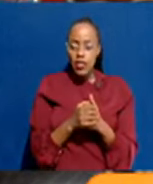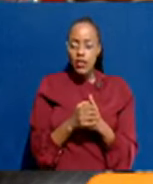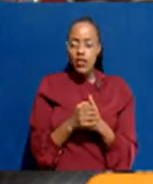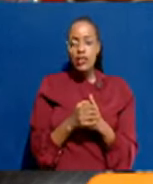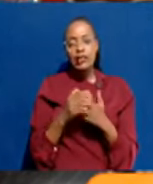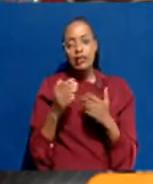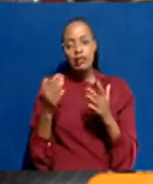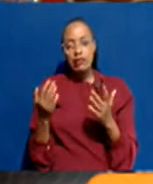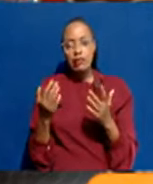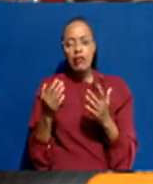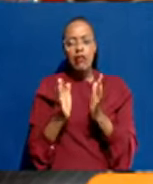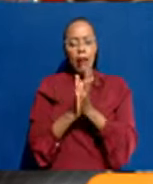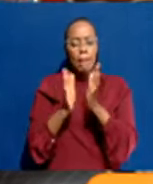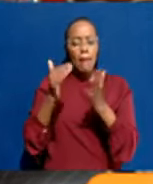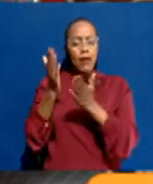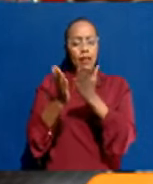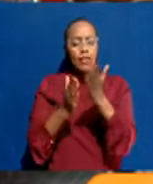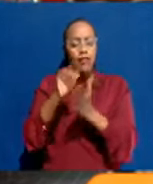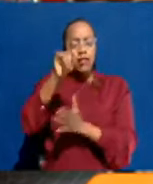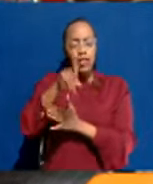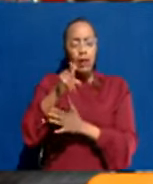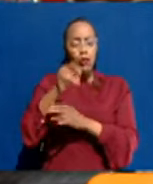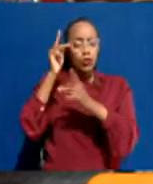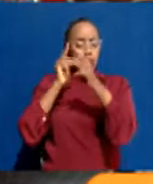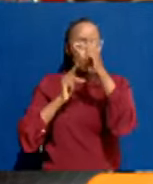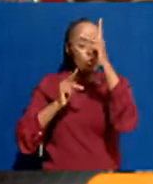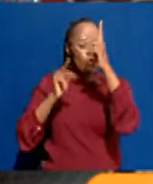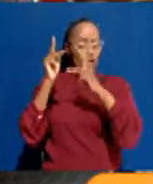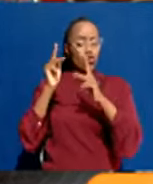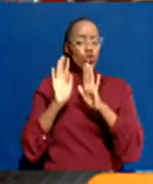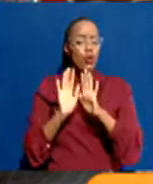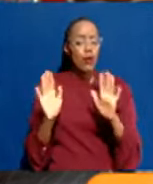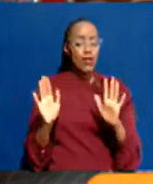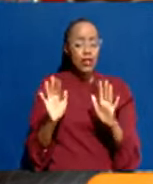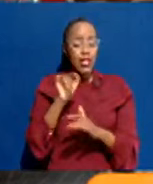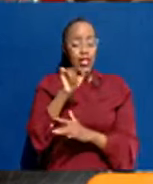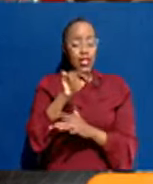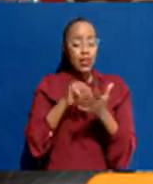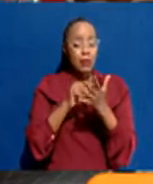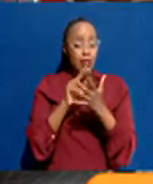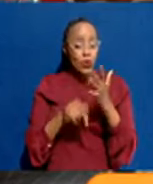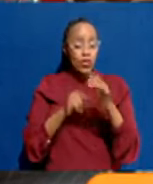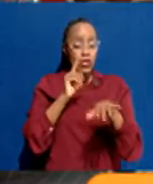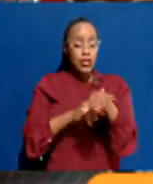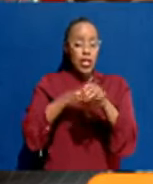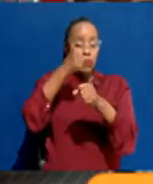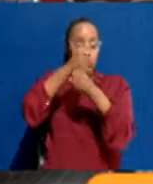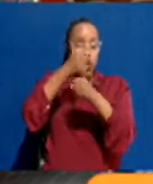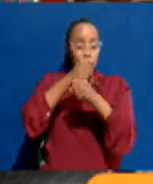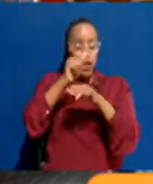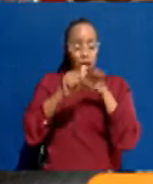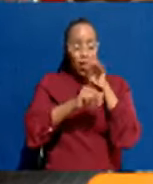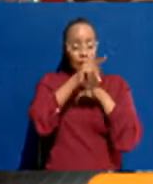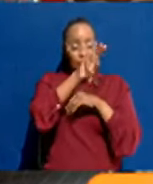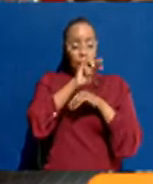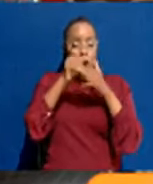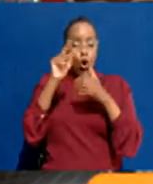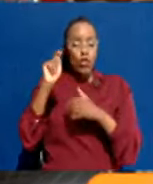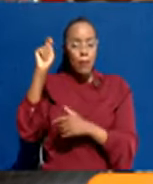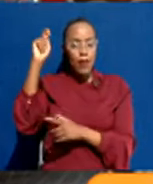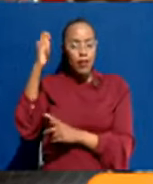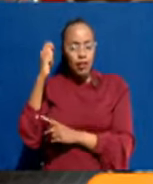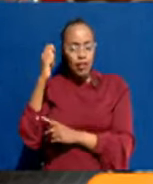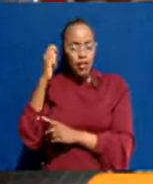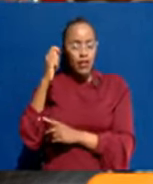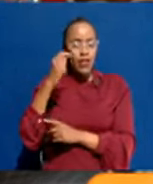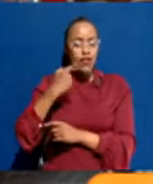Actually, the public service is supposed to be professional. And that is, when we are serving the Prime Minister or the President,